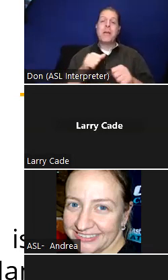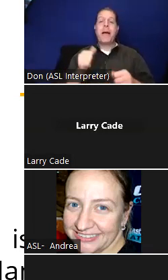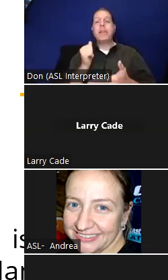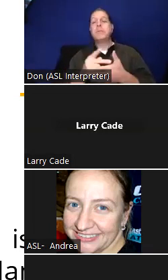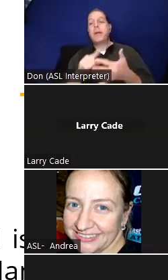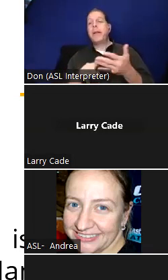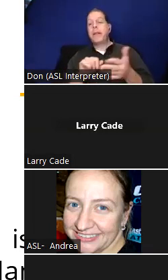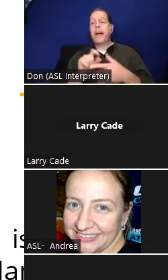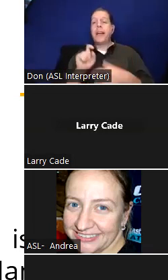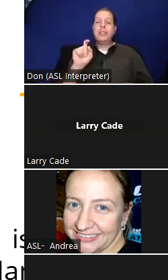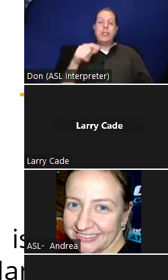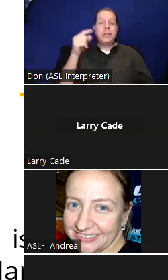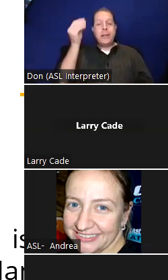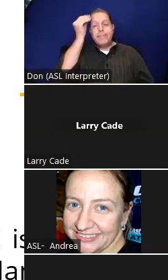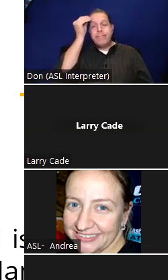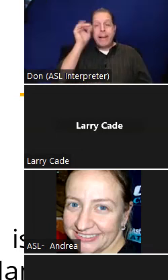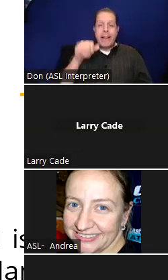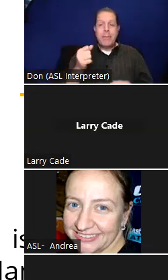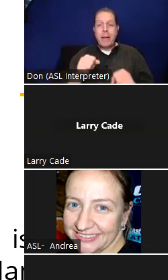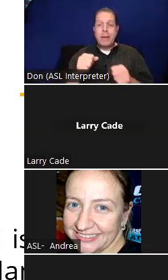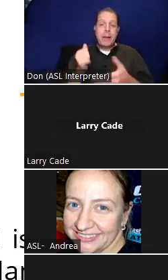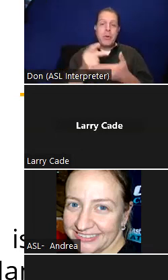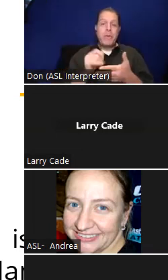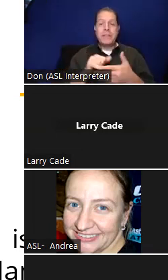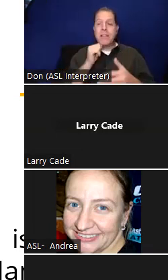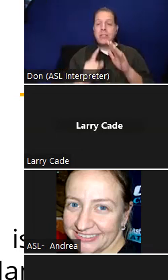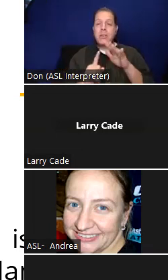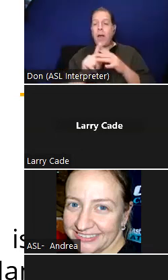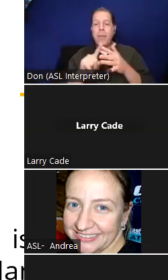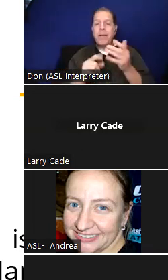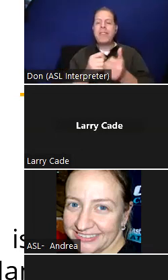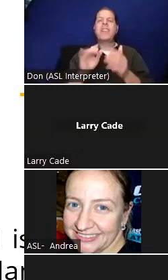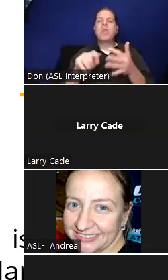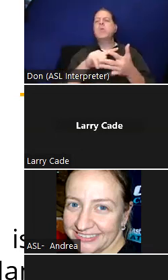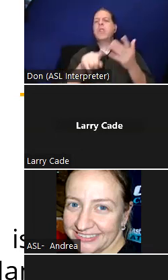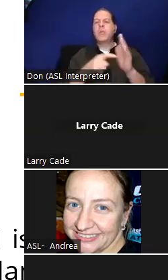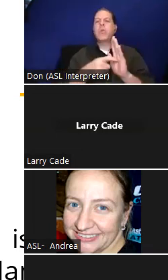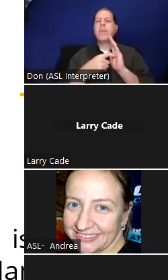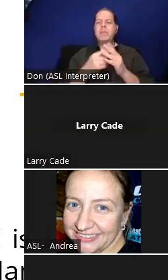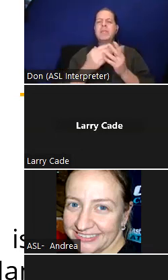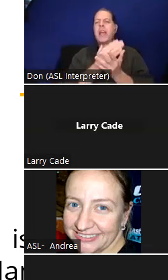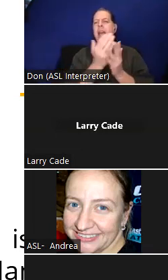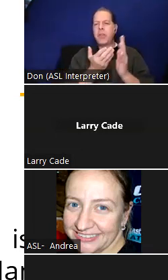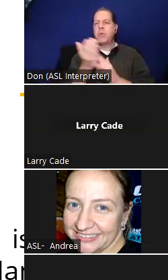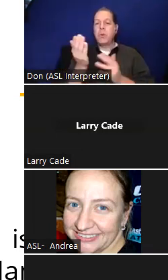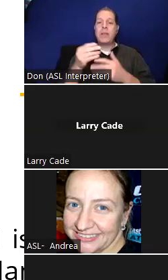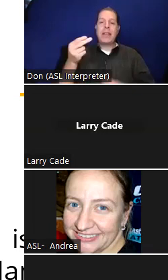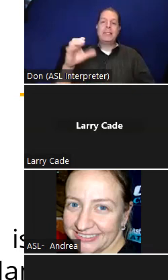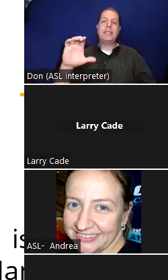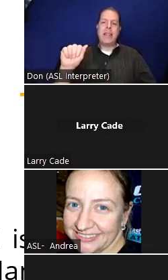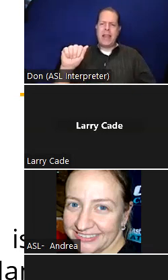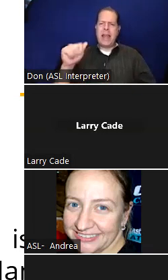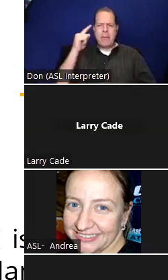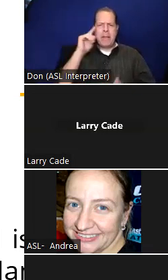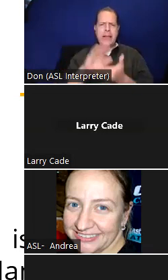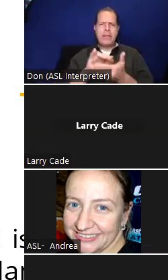I think I should be eligible, but it's not showing up for me. These really are the requirements to walk through. And HCA, I believe,